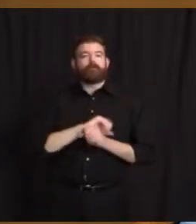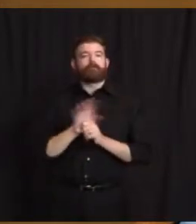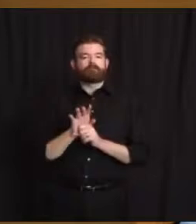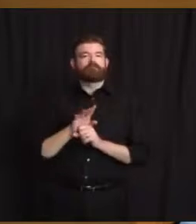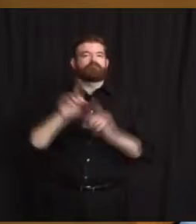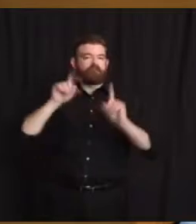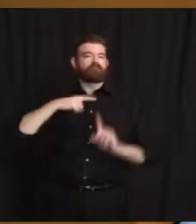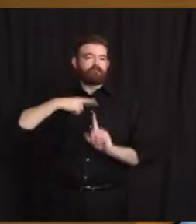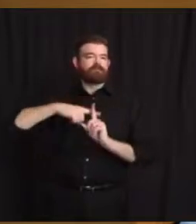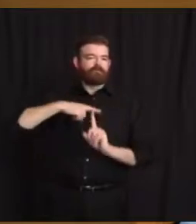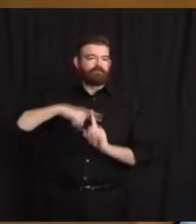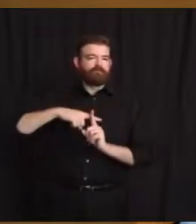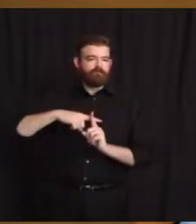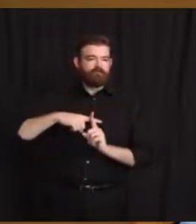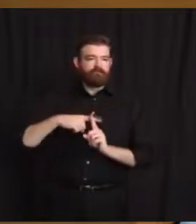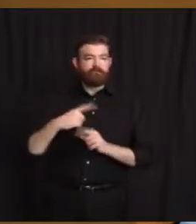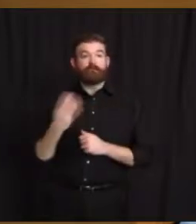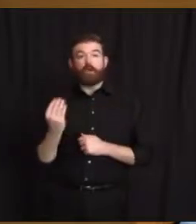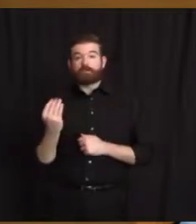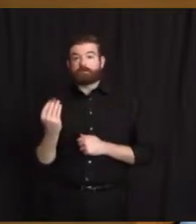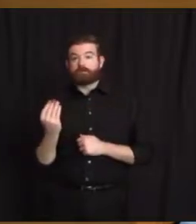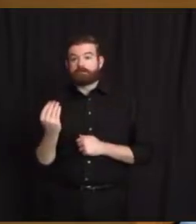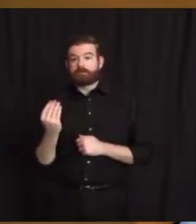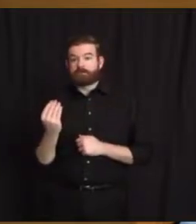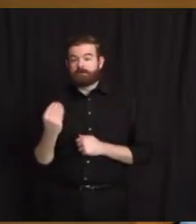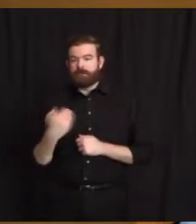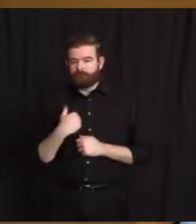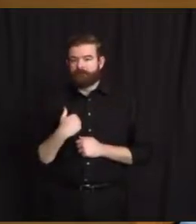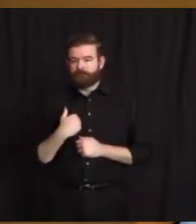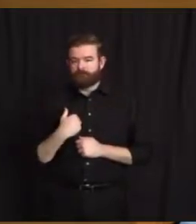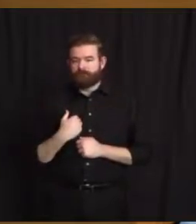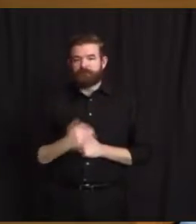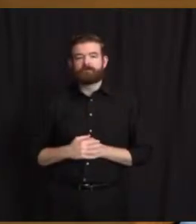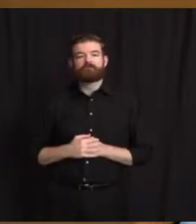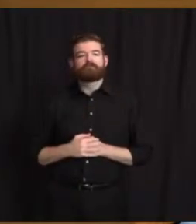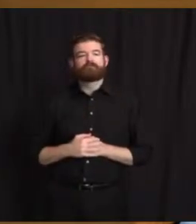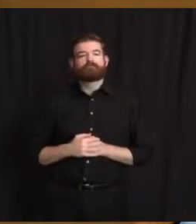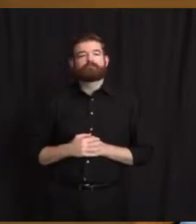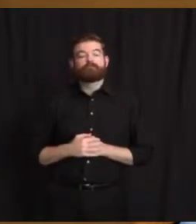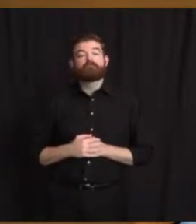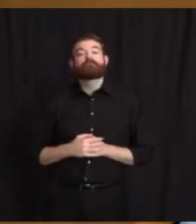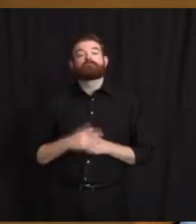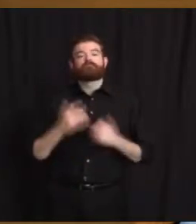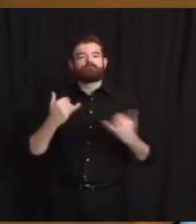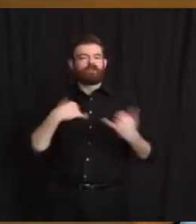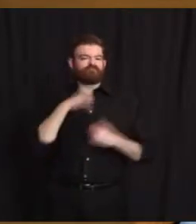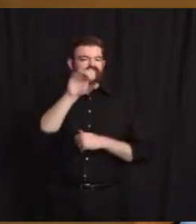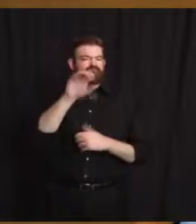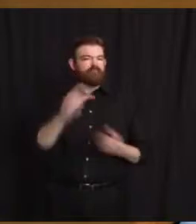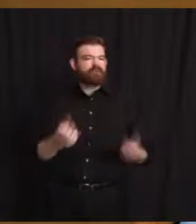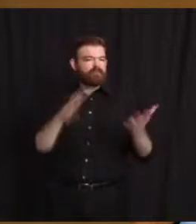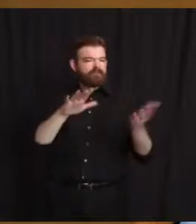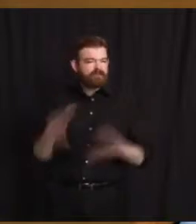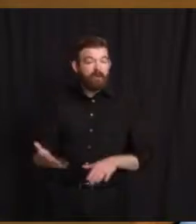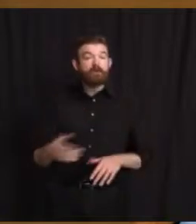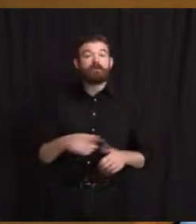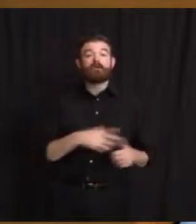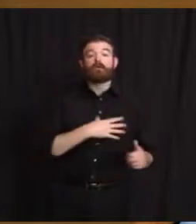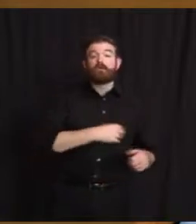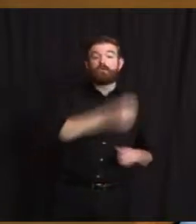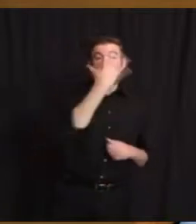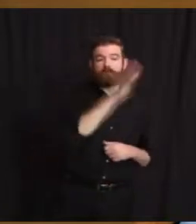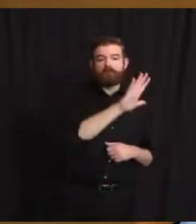of deaths, the breakdown of deaths by race and ethnicity is as follows: white,